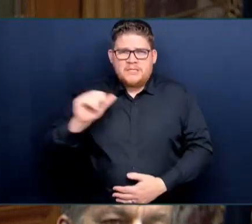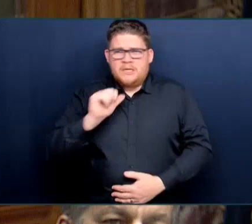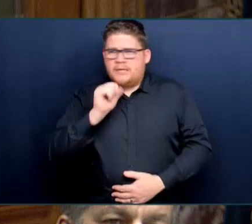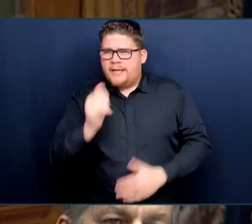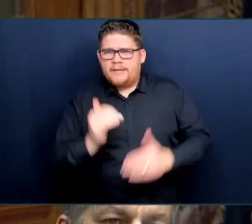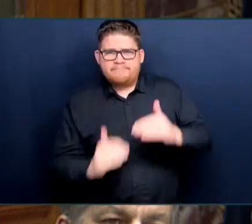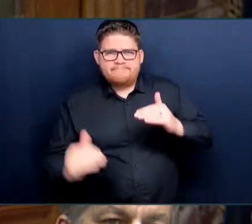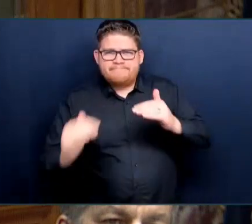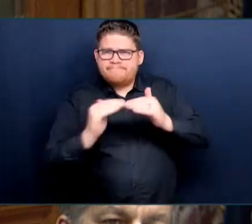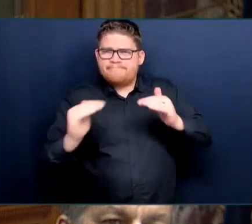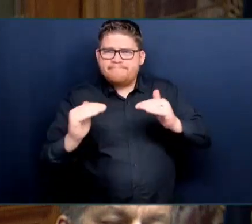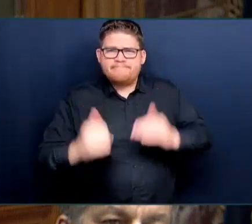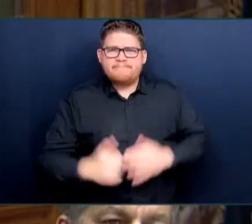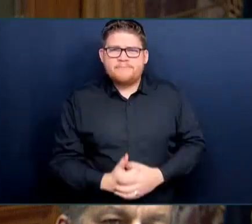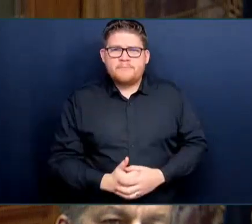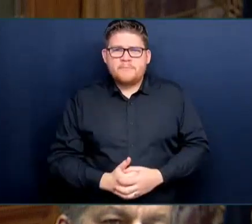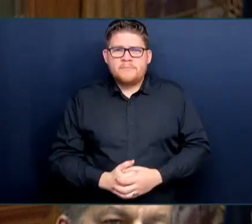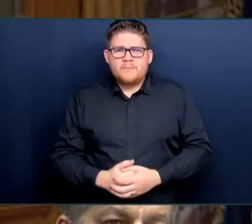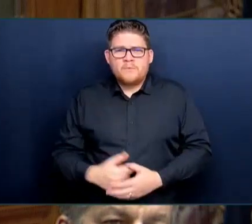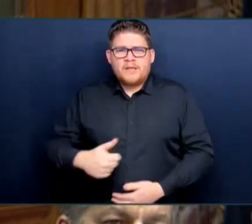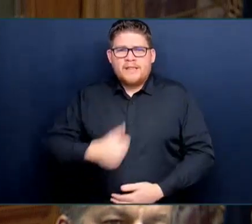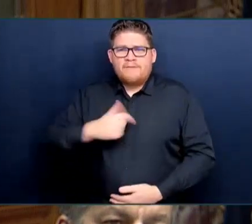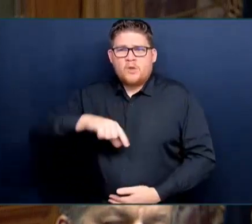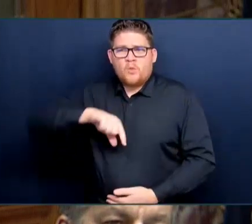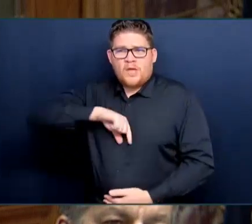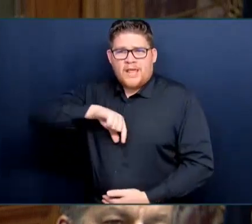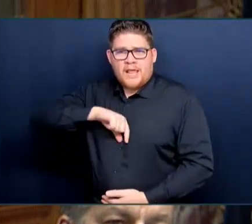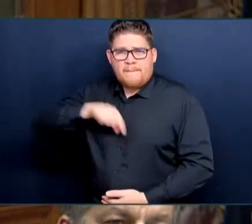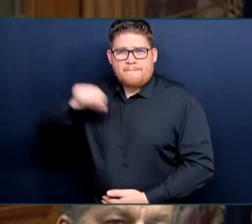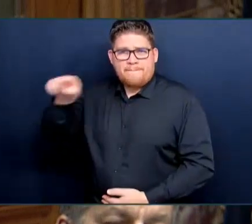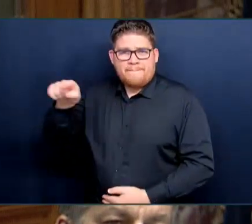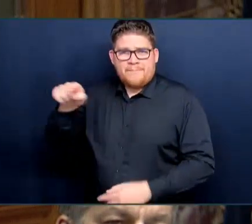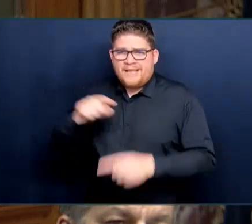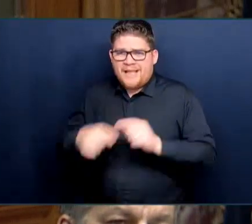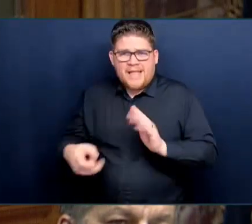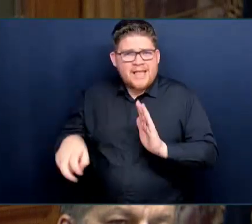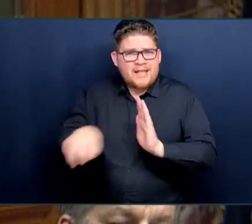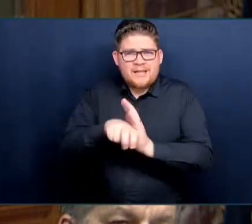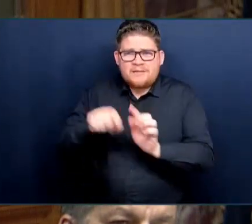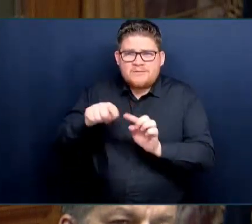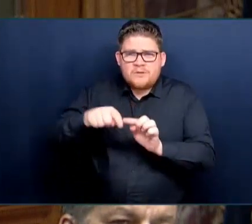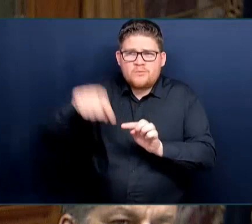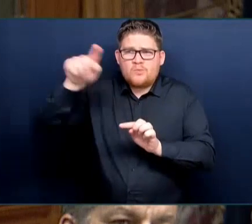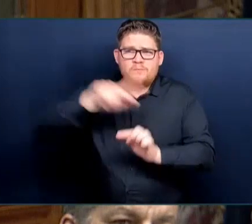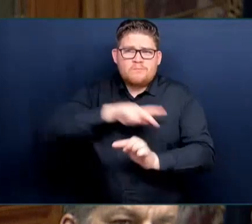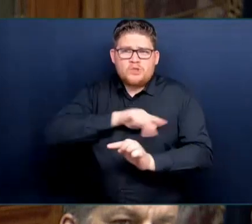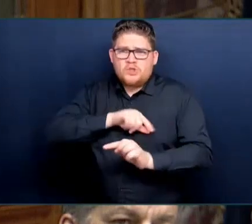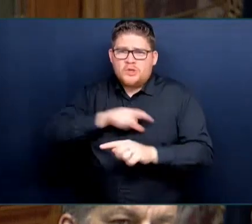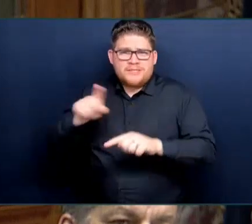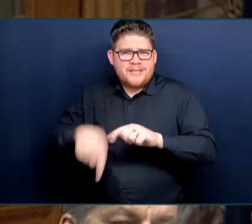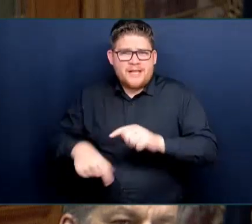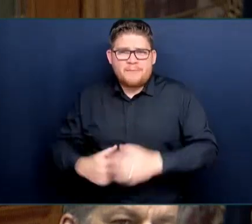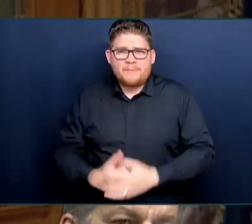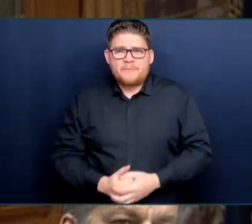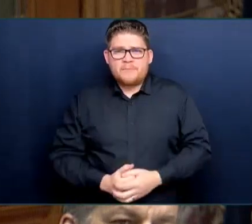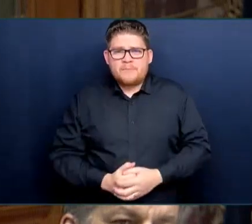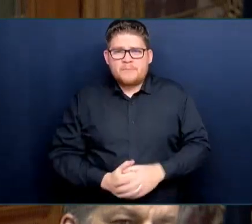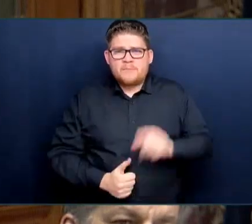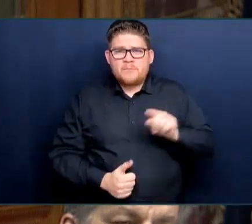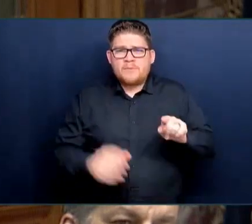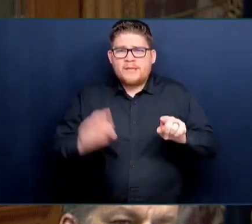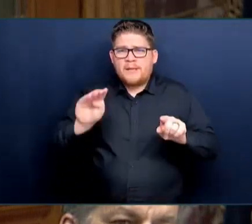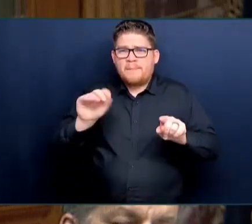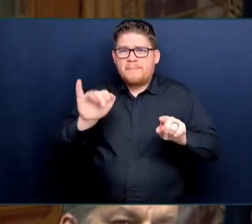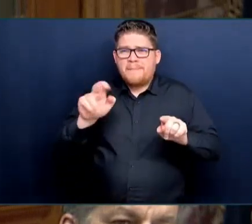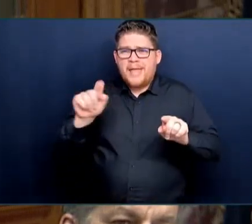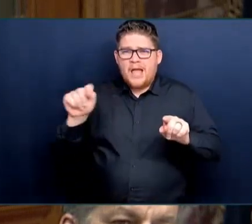George. If you live in Merritt, good luck getting to Hope. Penticton to Vancouver, faster to ride a bicycle than to catch